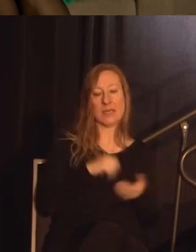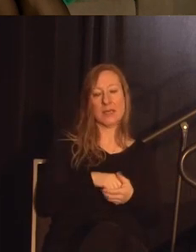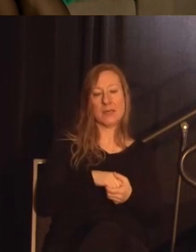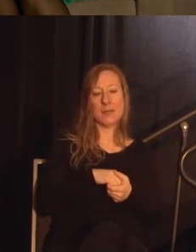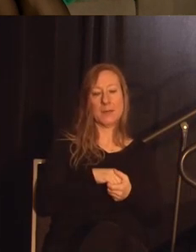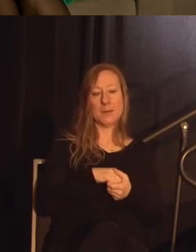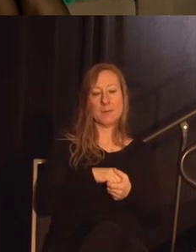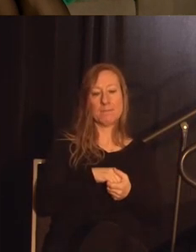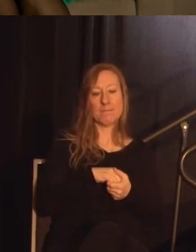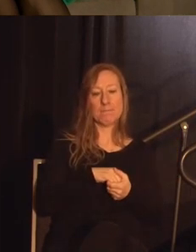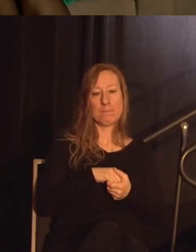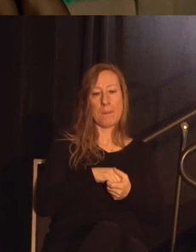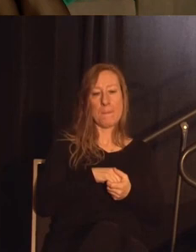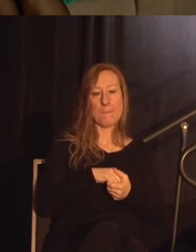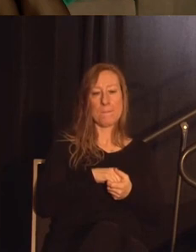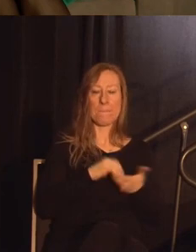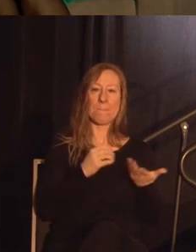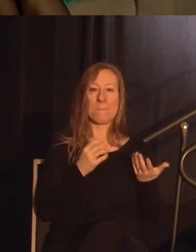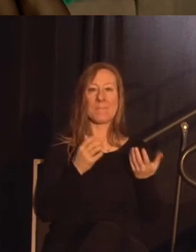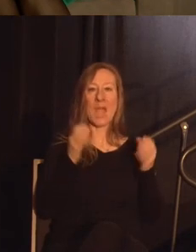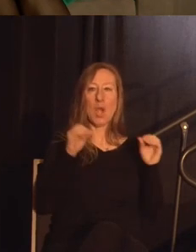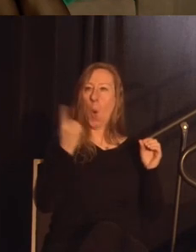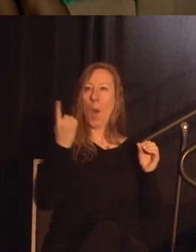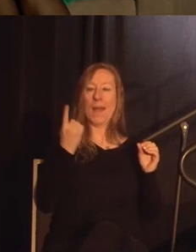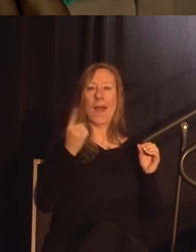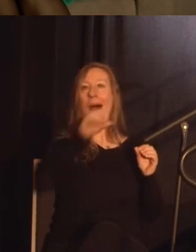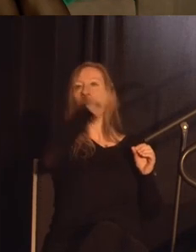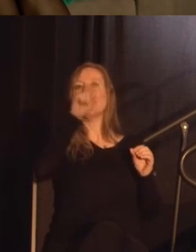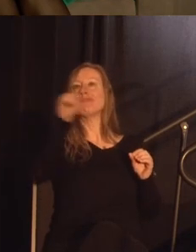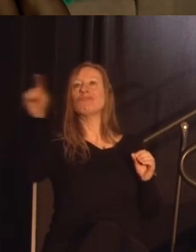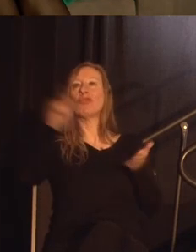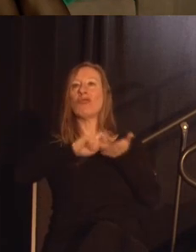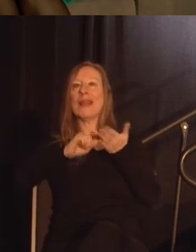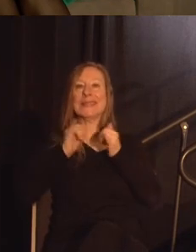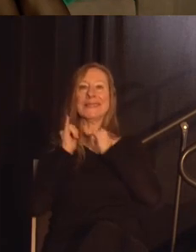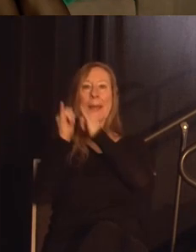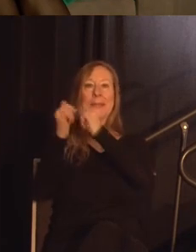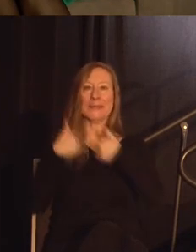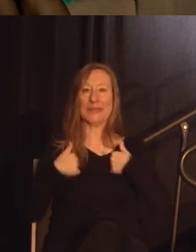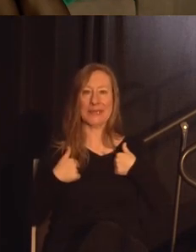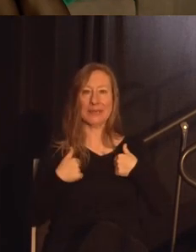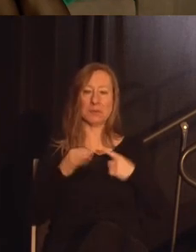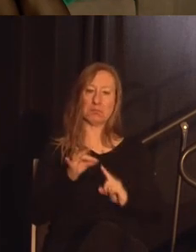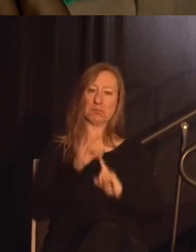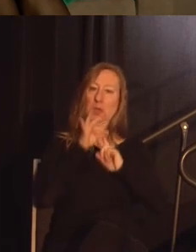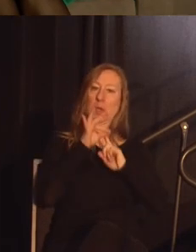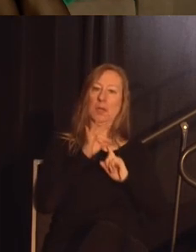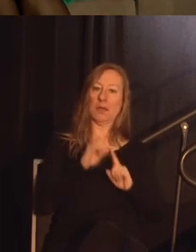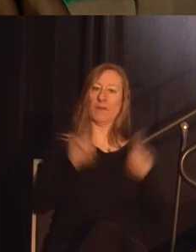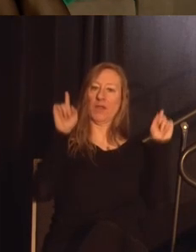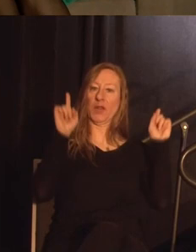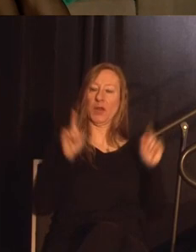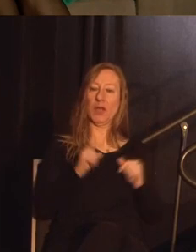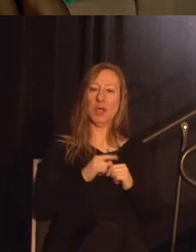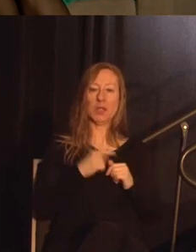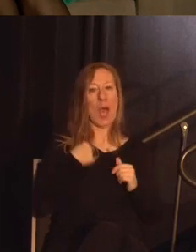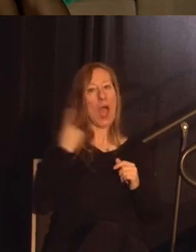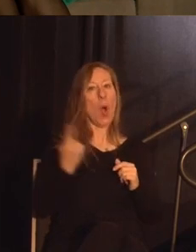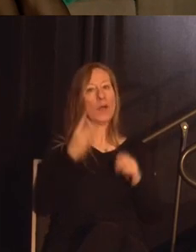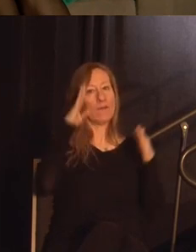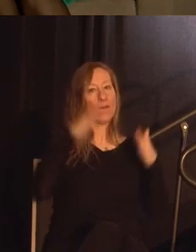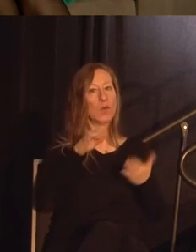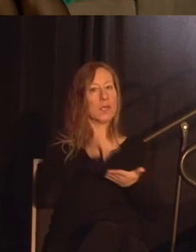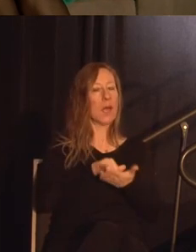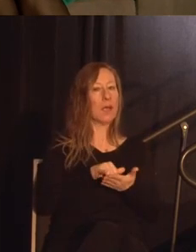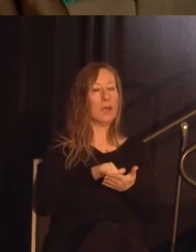a commodity that was not replicable, and so I've just always chased that. But I also don't remember